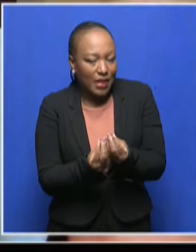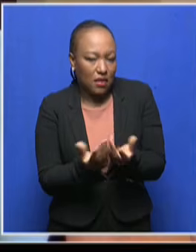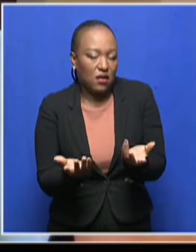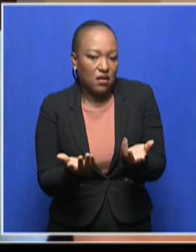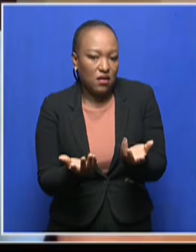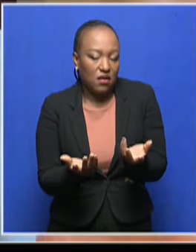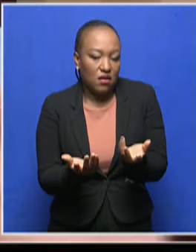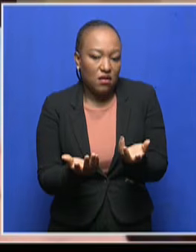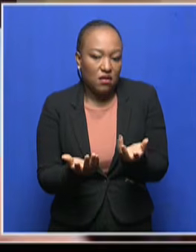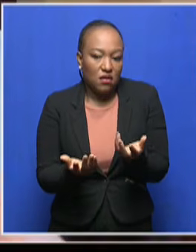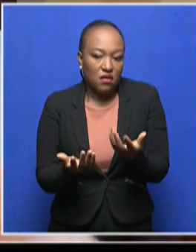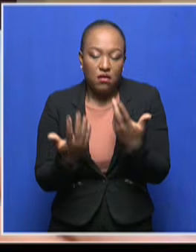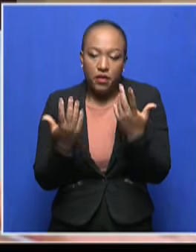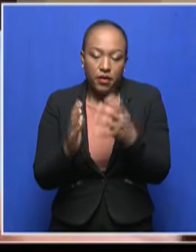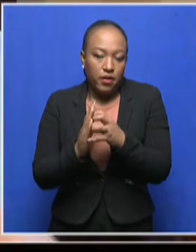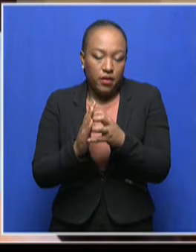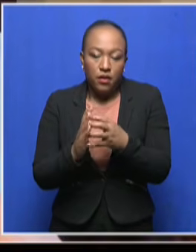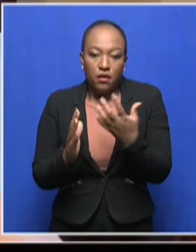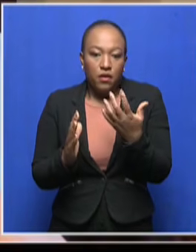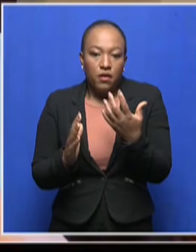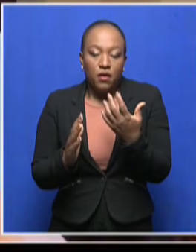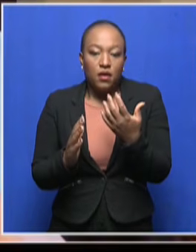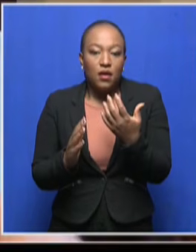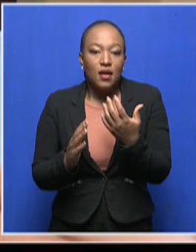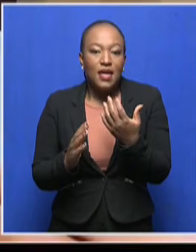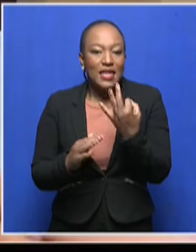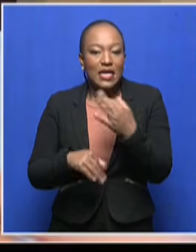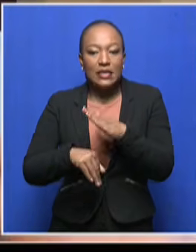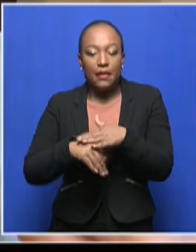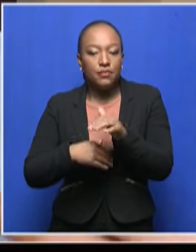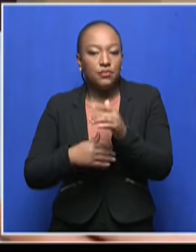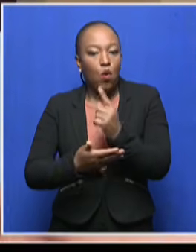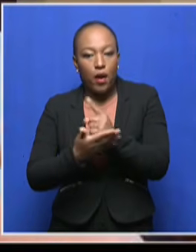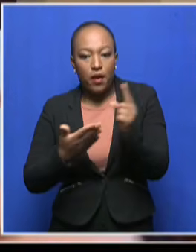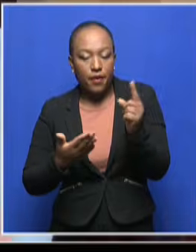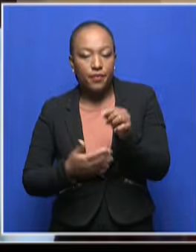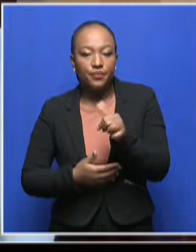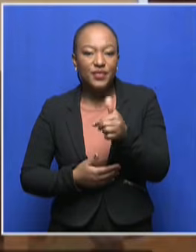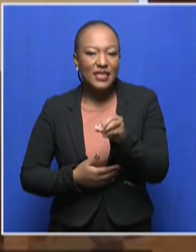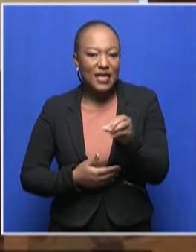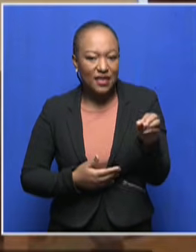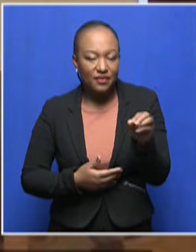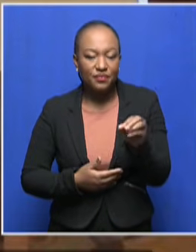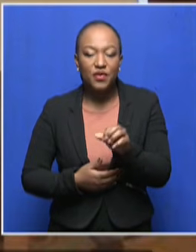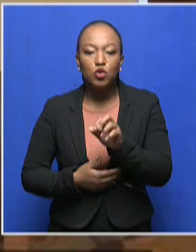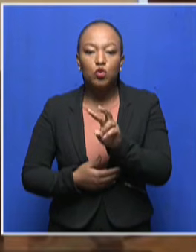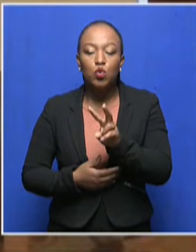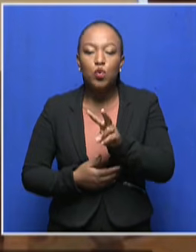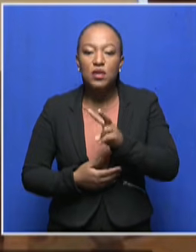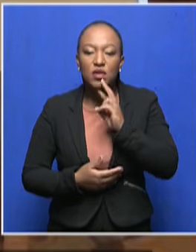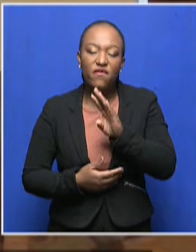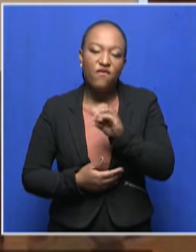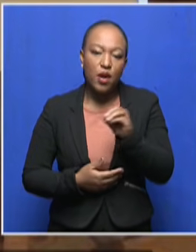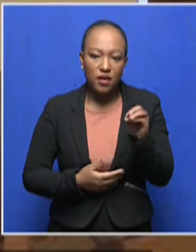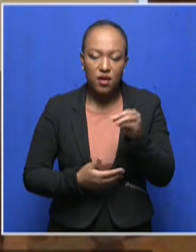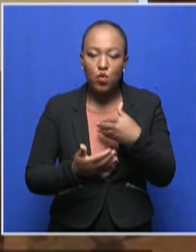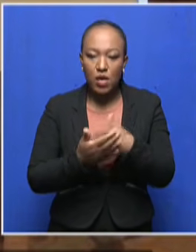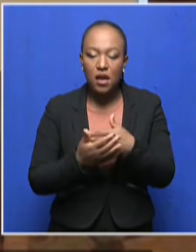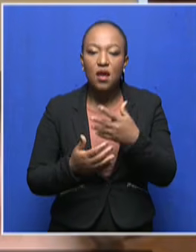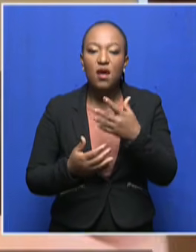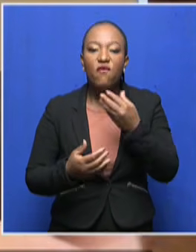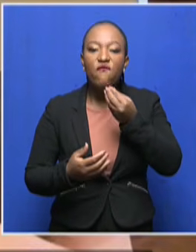is, something like if you eat takeouts 3 times a week, that could be 600 Rand a week. That's 2,400 Rand a month that you're paying on